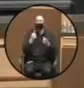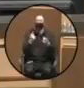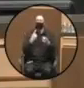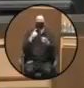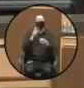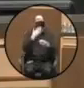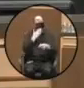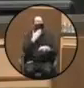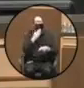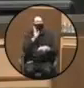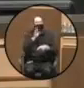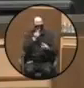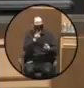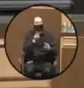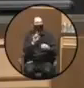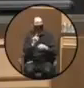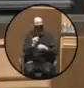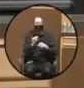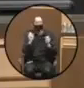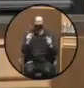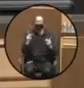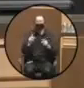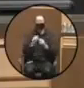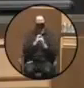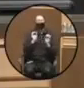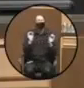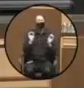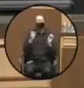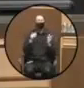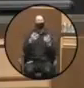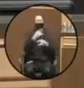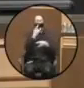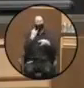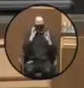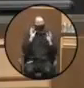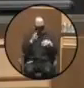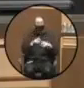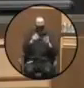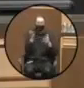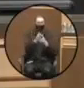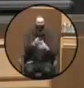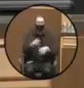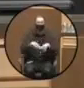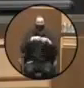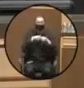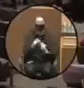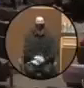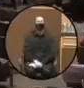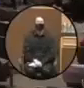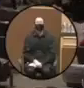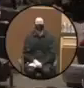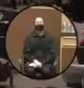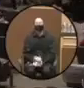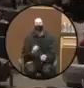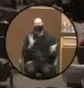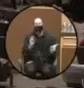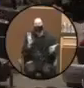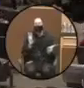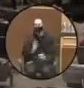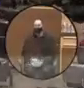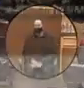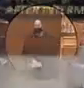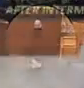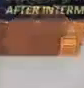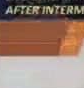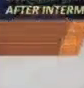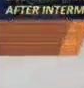Thank you. We'll definitely look forward to it. All right, no masks are going on. We're going to recess. Everybody, let's adjourn. Wow. No, I'm serious. We're